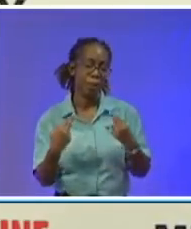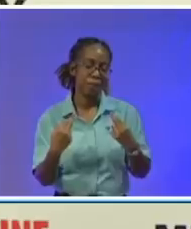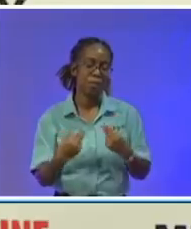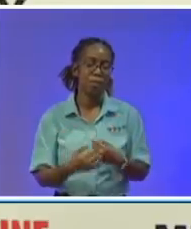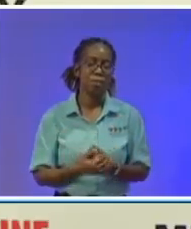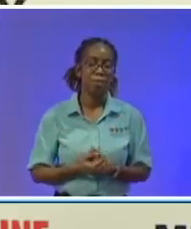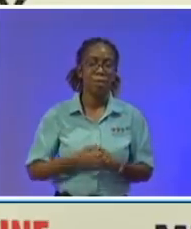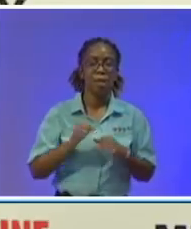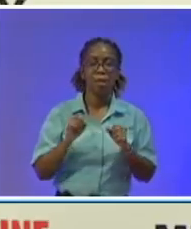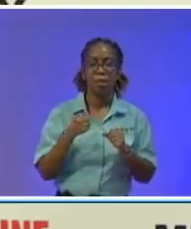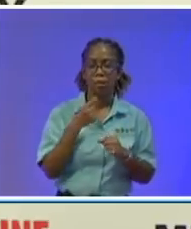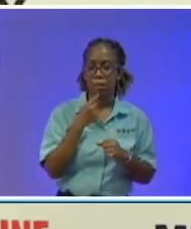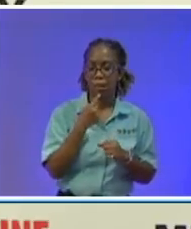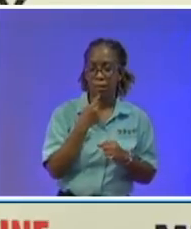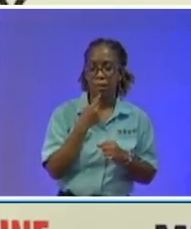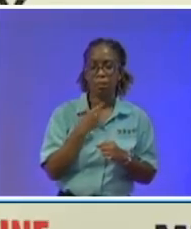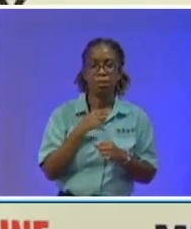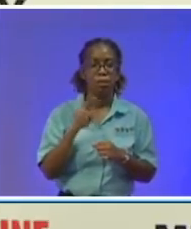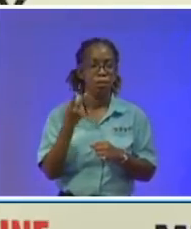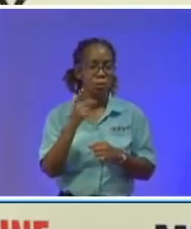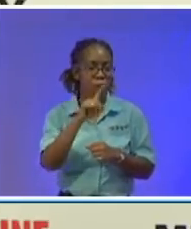I got the first part.